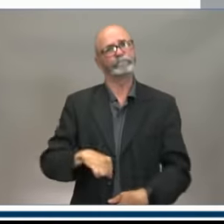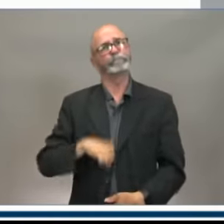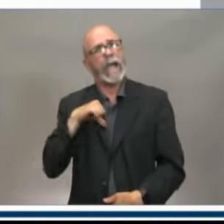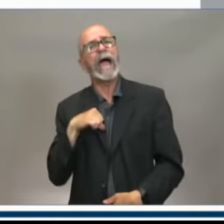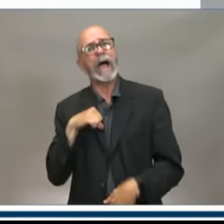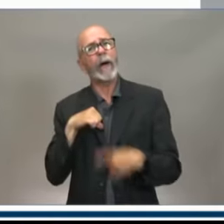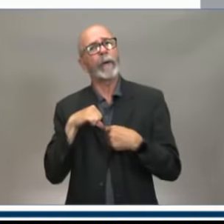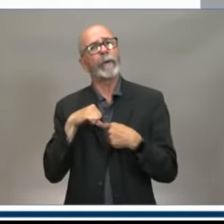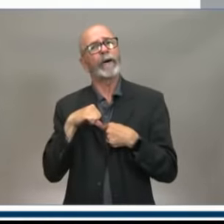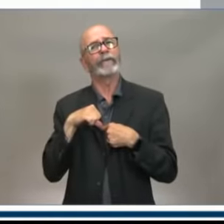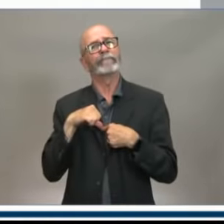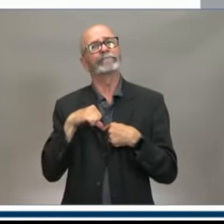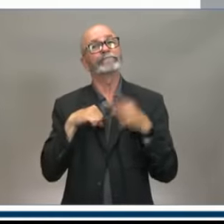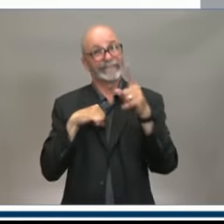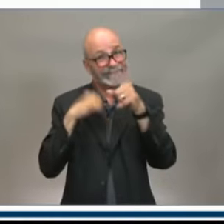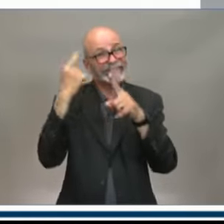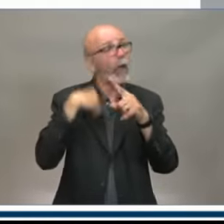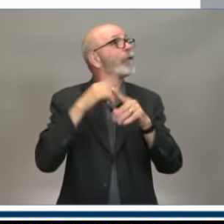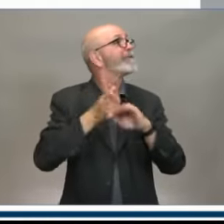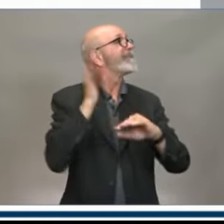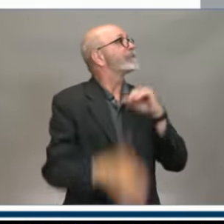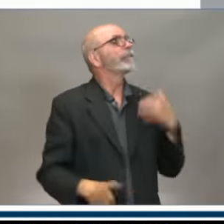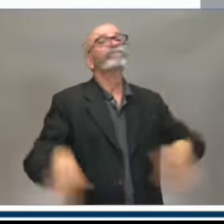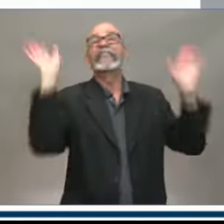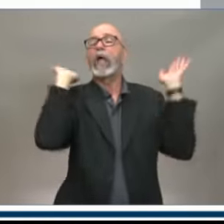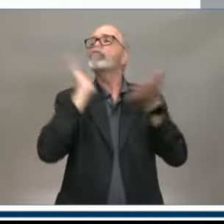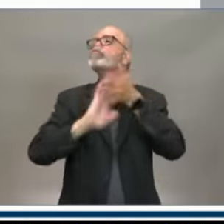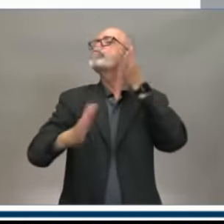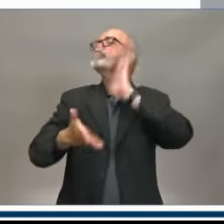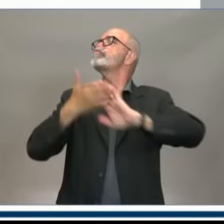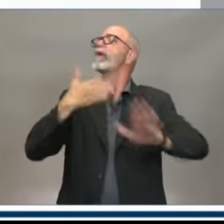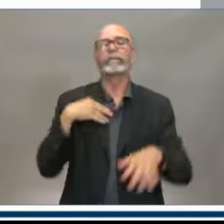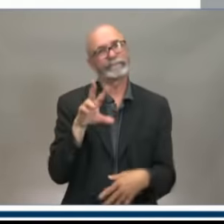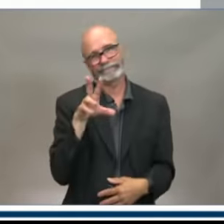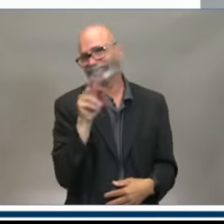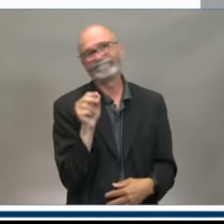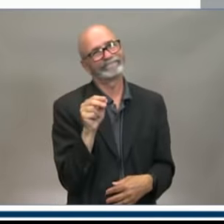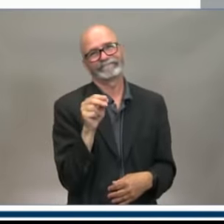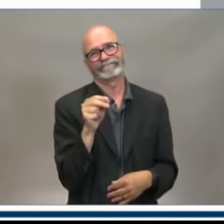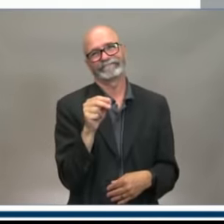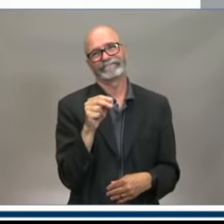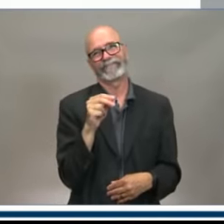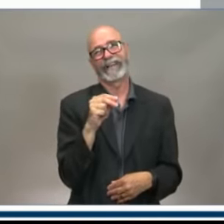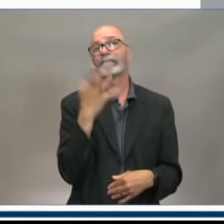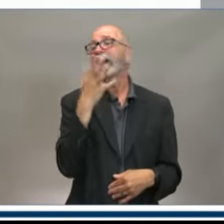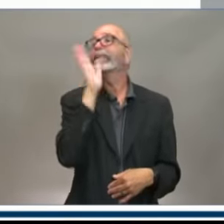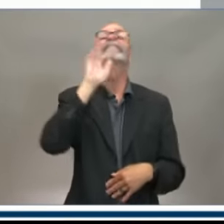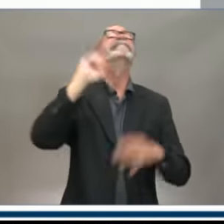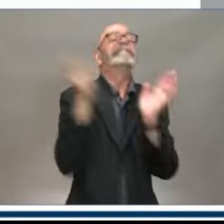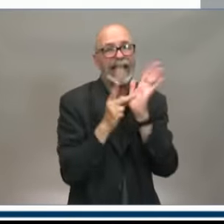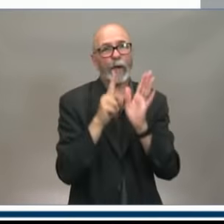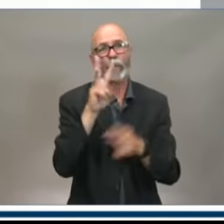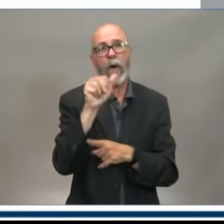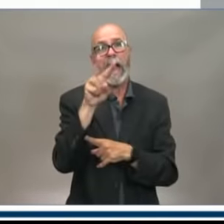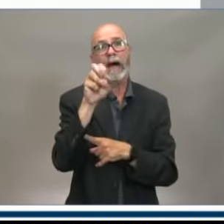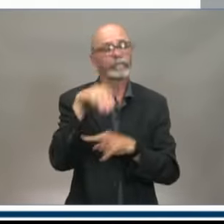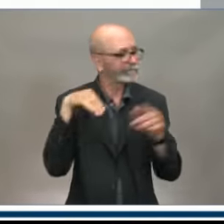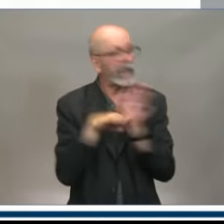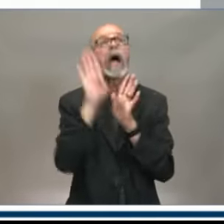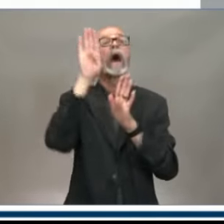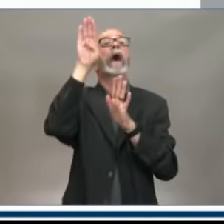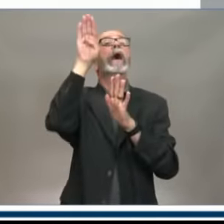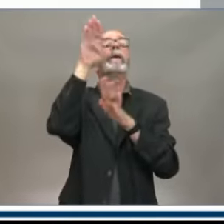out of the first wave, we have to understand that we are likely to see a second wave sometime later on this year in the fall or